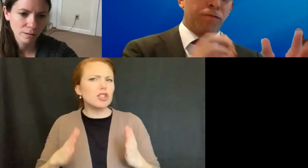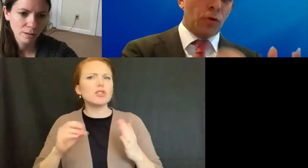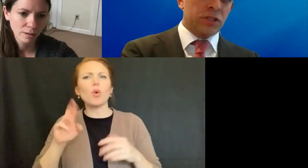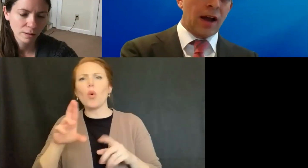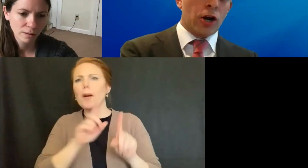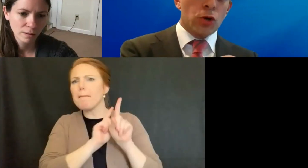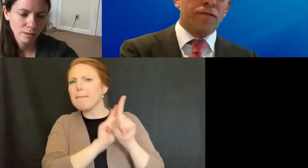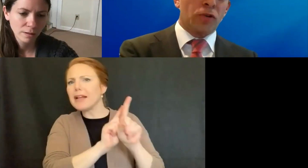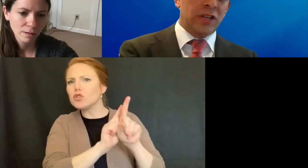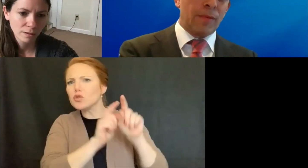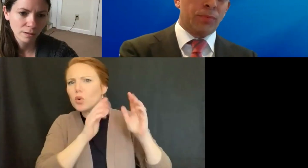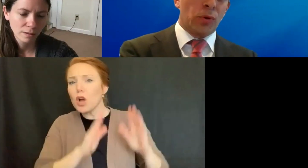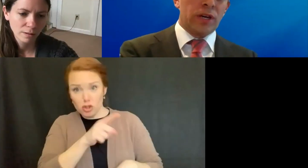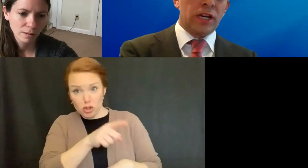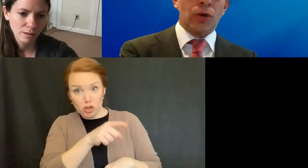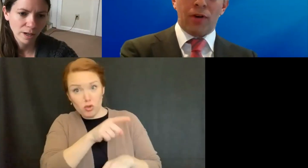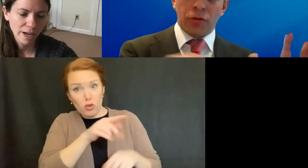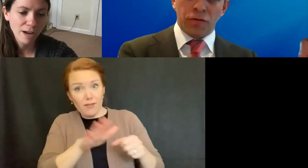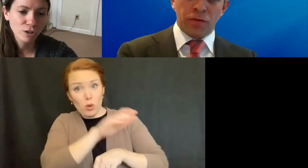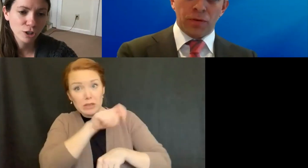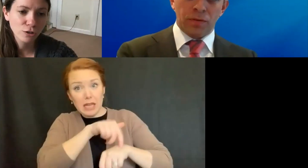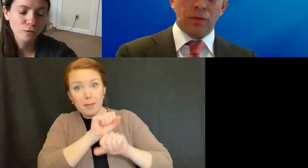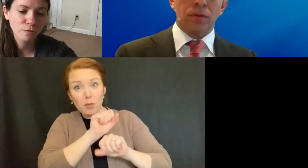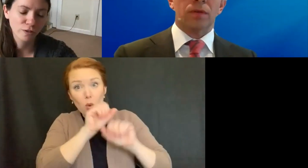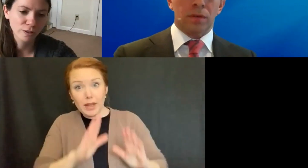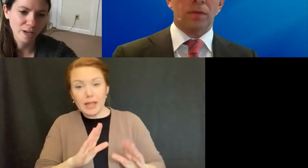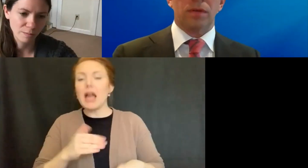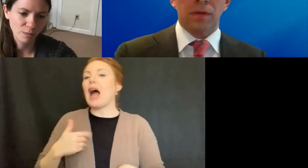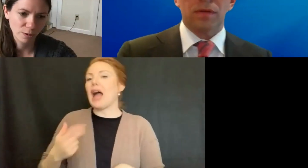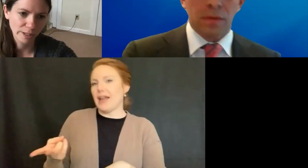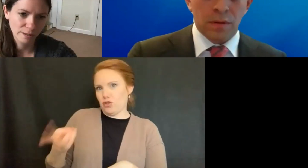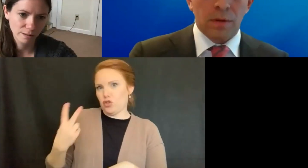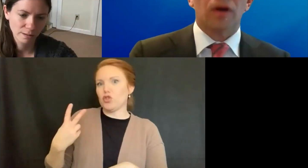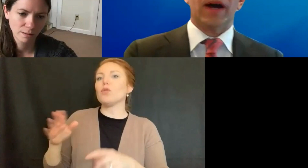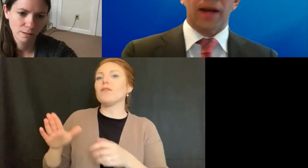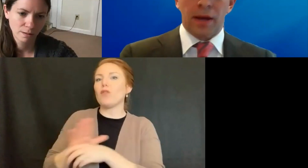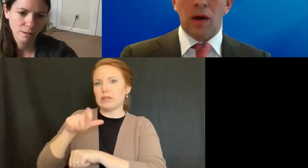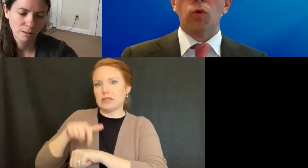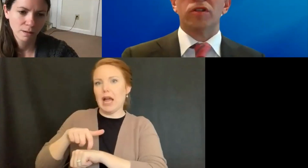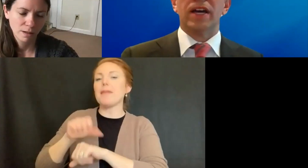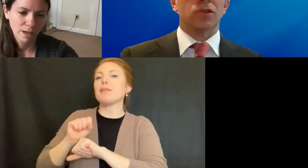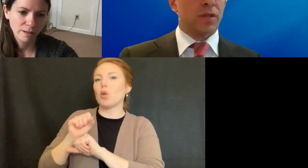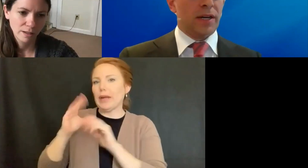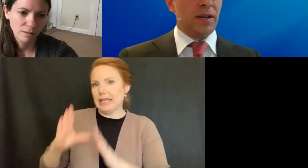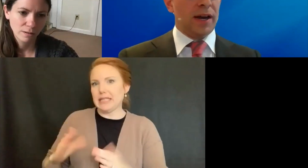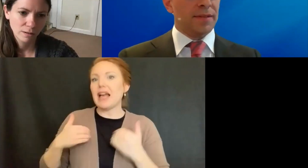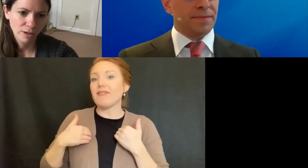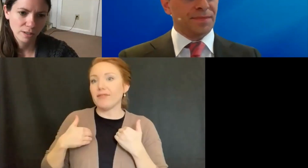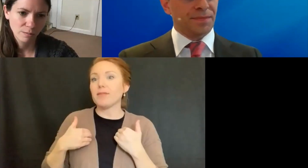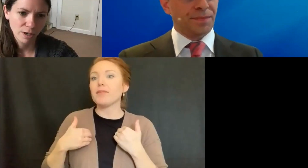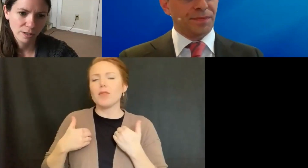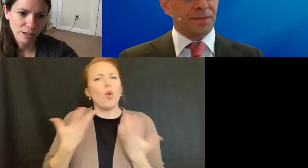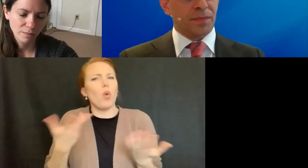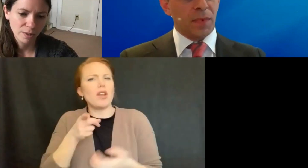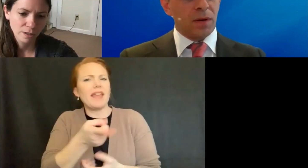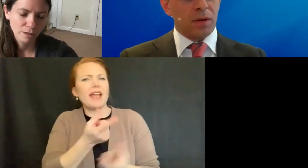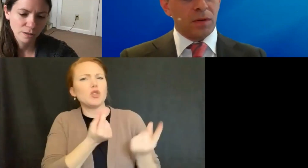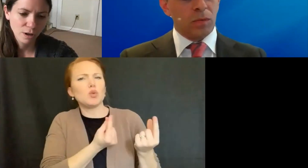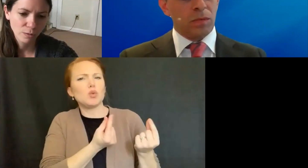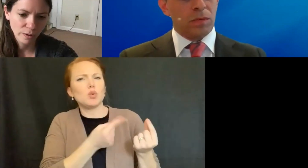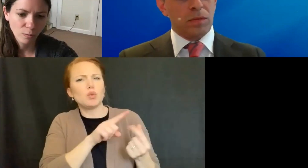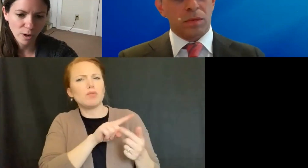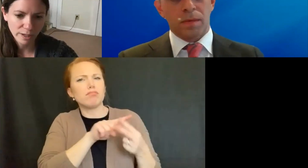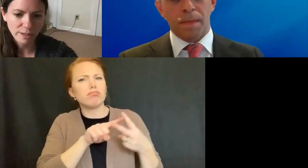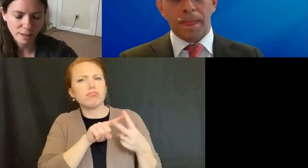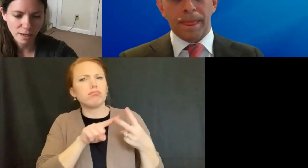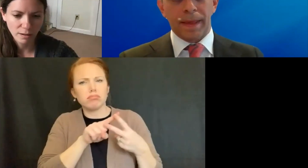have full-time, are you the full-time employee? Do you have? I have 2 full-time employees. Okay. And what do they do day to day? The rest are part-time.